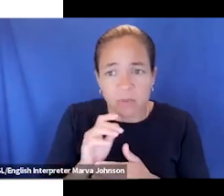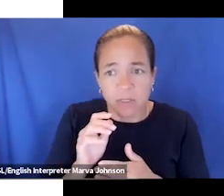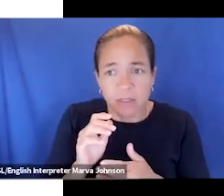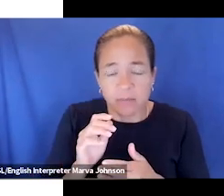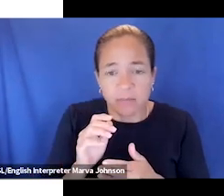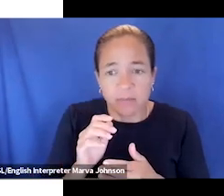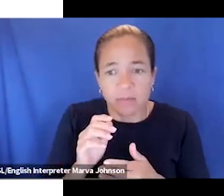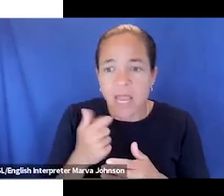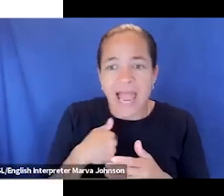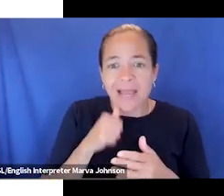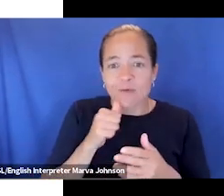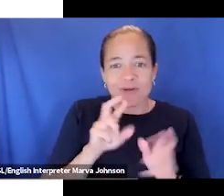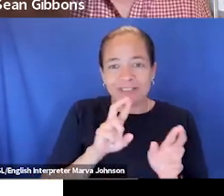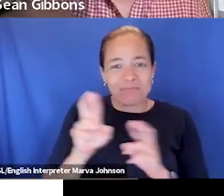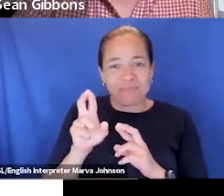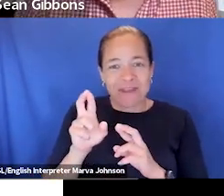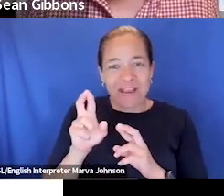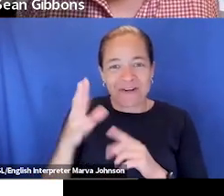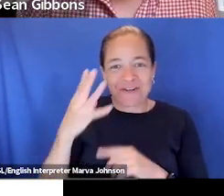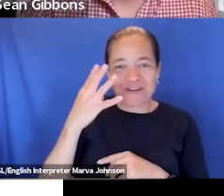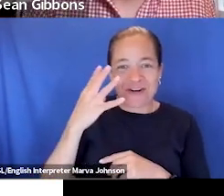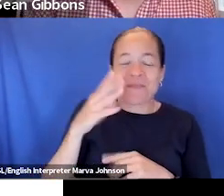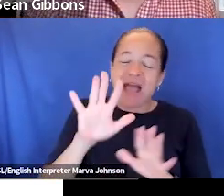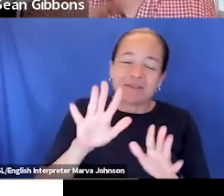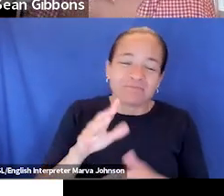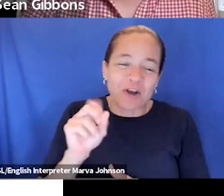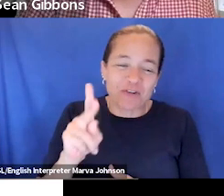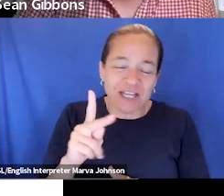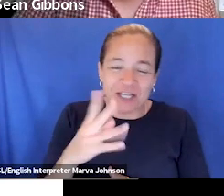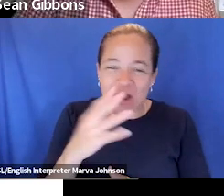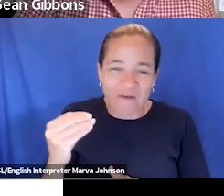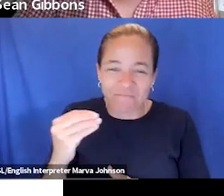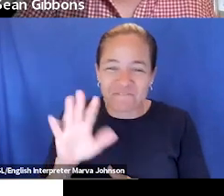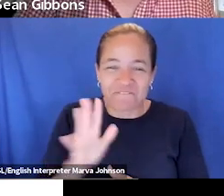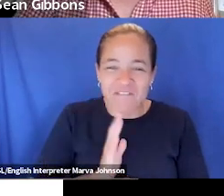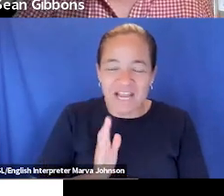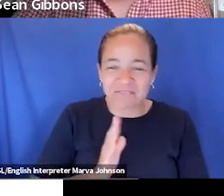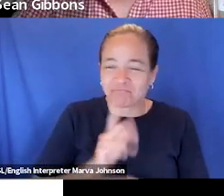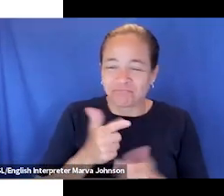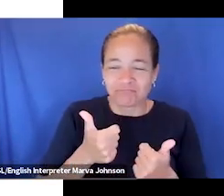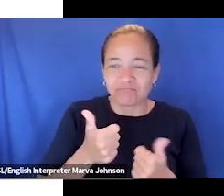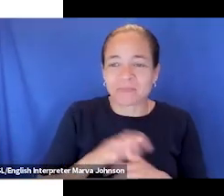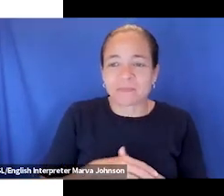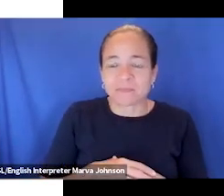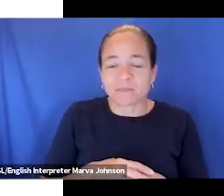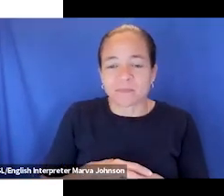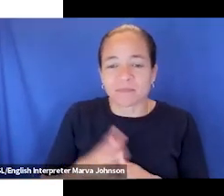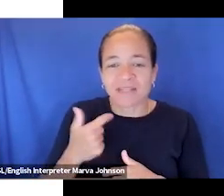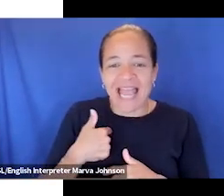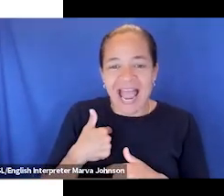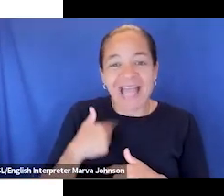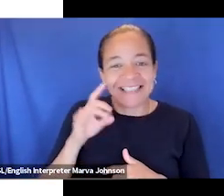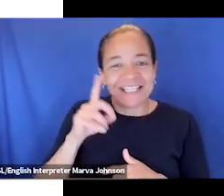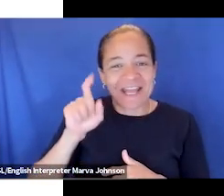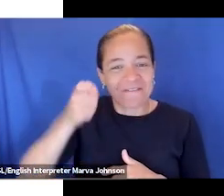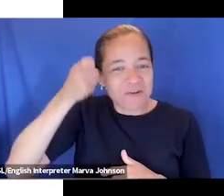wasn't prepared to be on camera. All right, then keep it off. I'm sorry. Okay, I'm sorry. No, all good, all good. Listen, Okay. I just did my hair before I got